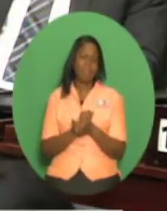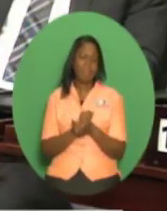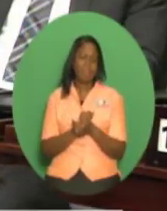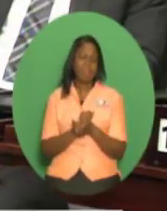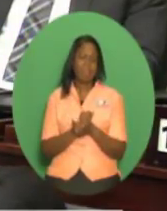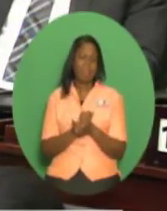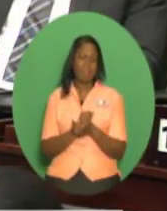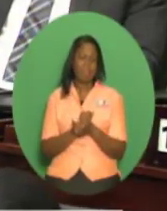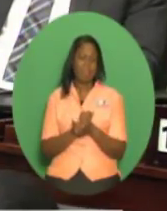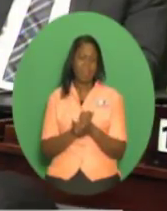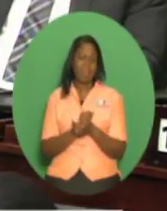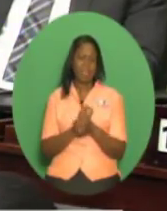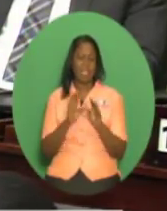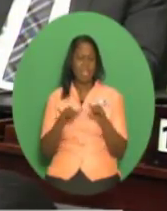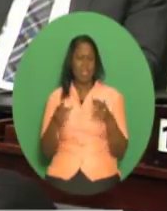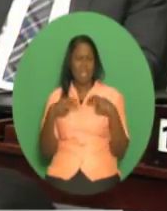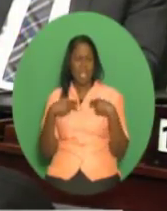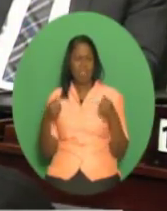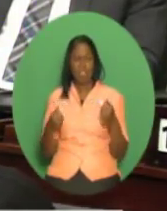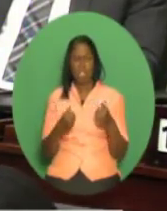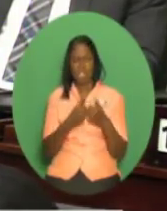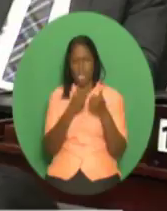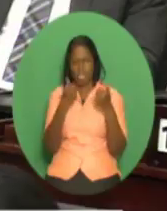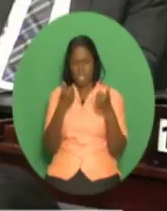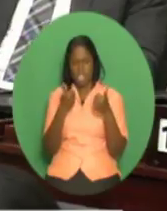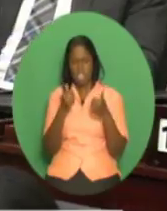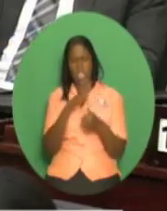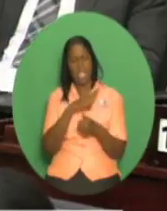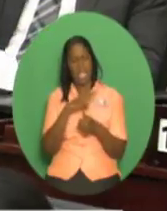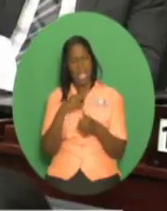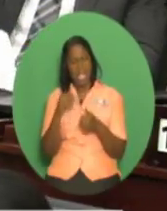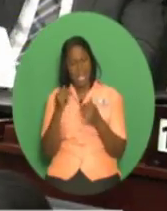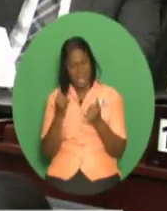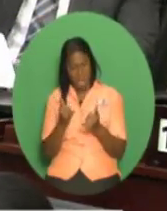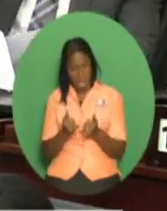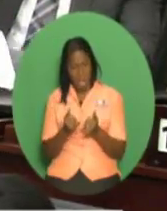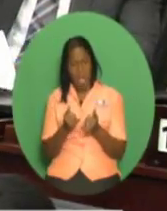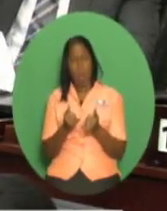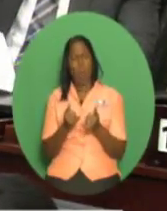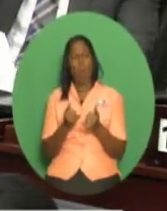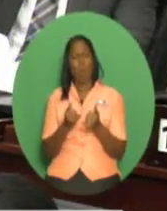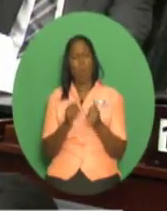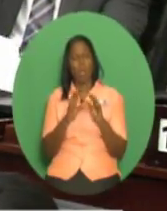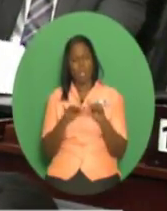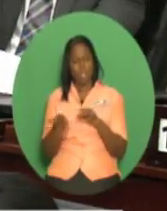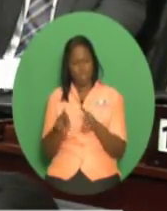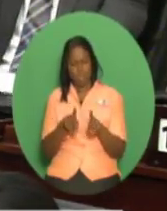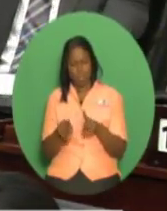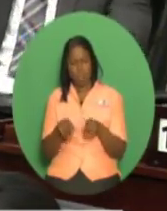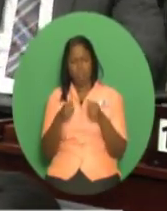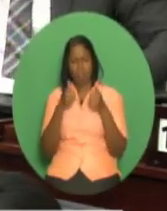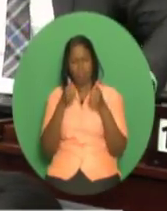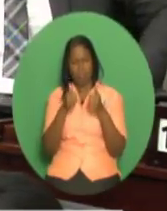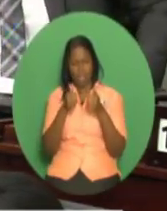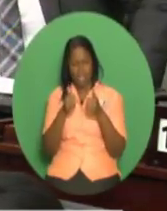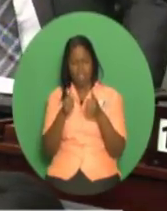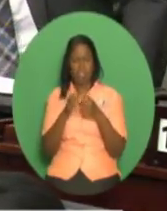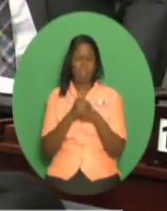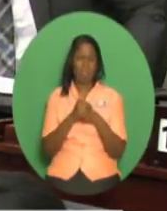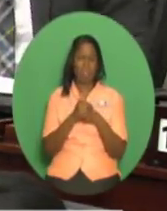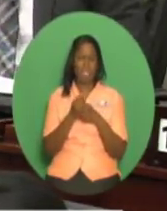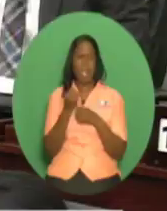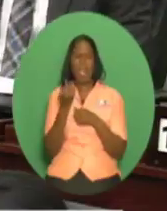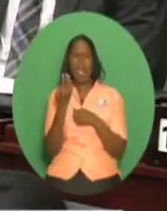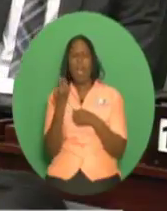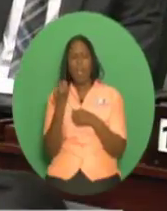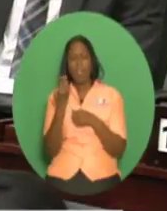that they now face, that those children are now benefiting from what we have to offer. 14 of these